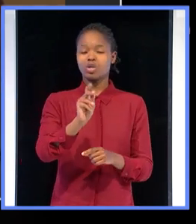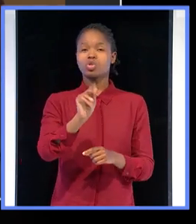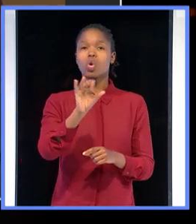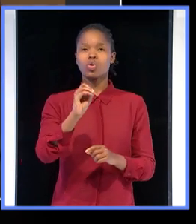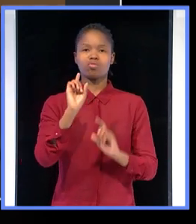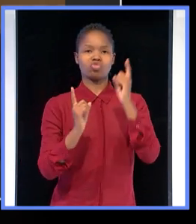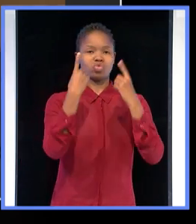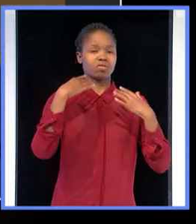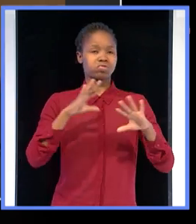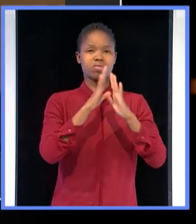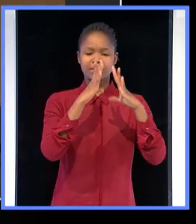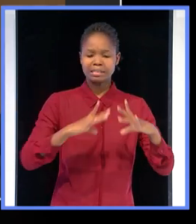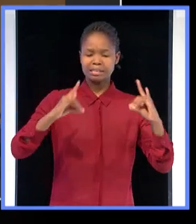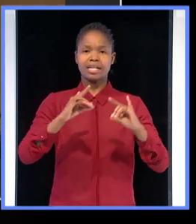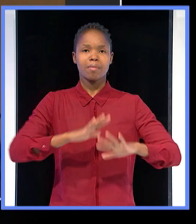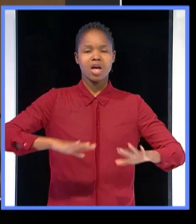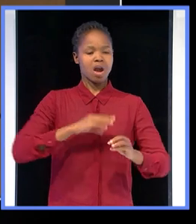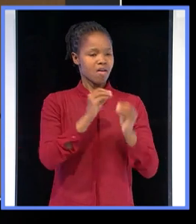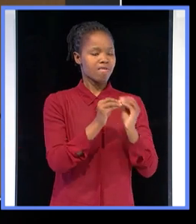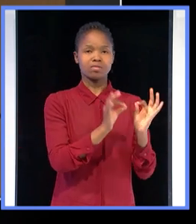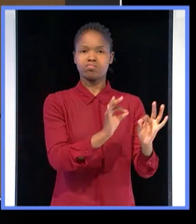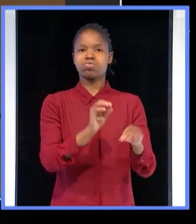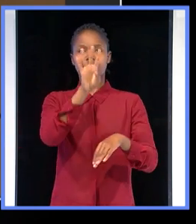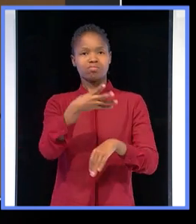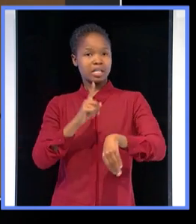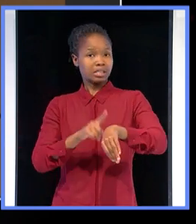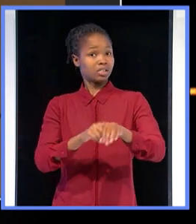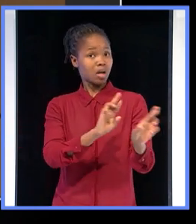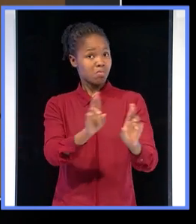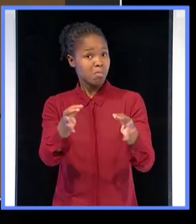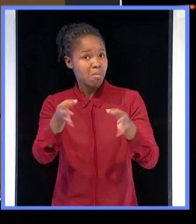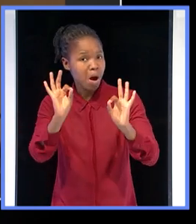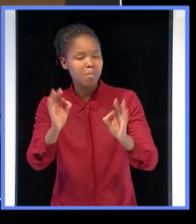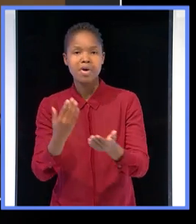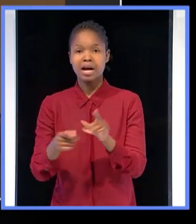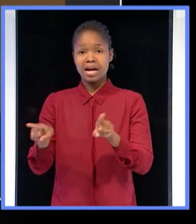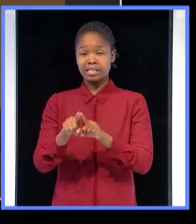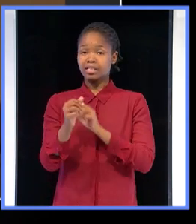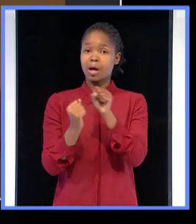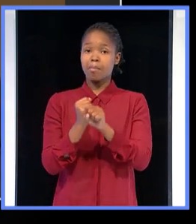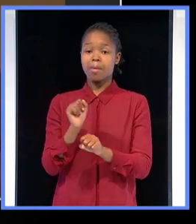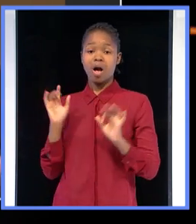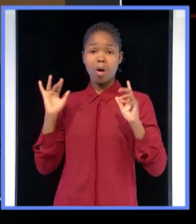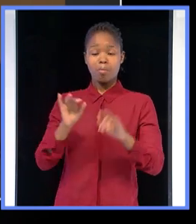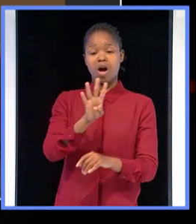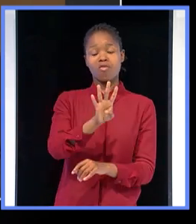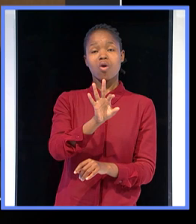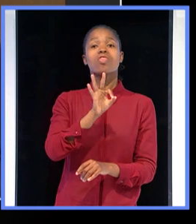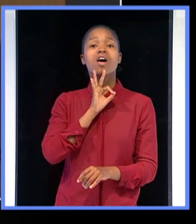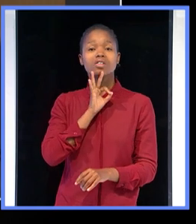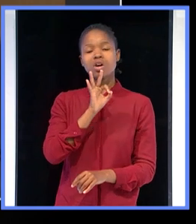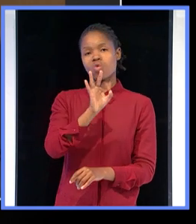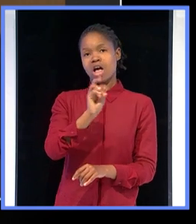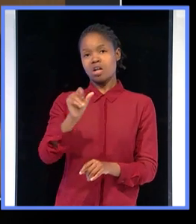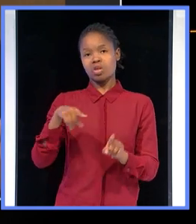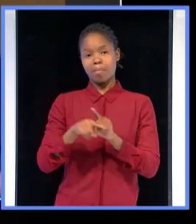and refurbished venues are on track to be completed on schedule. For the Paralympics, 4,350 athletes from more